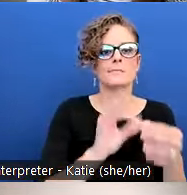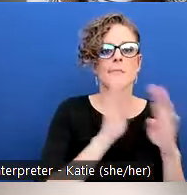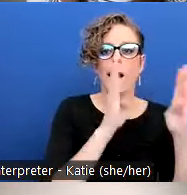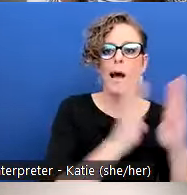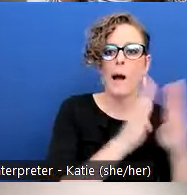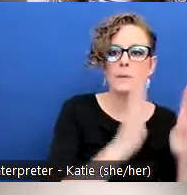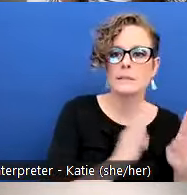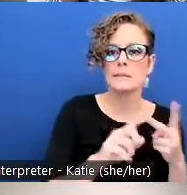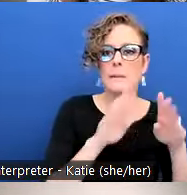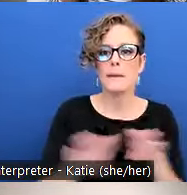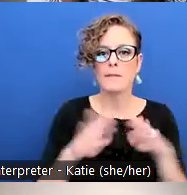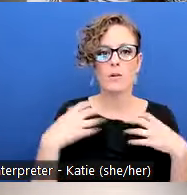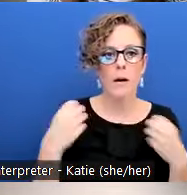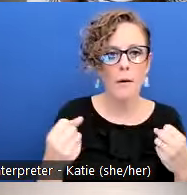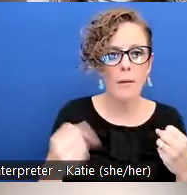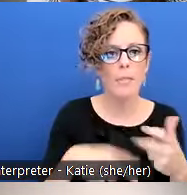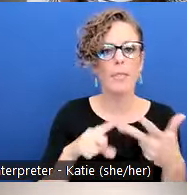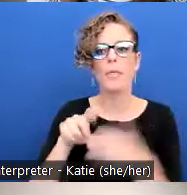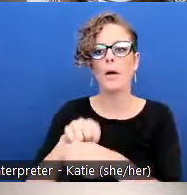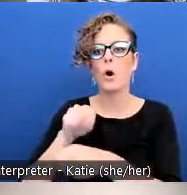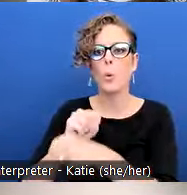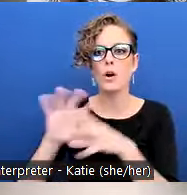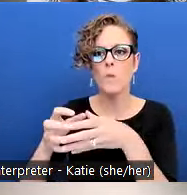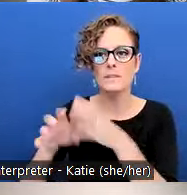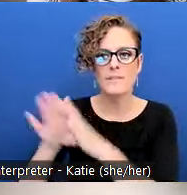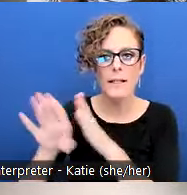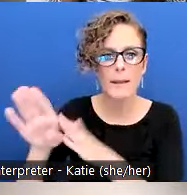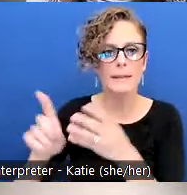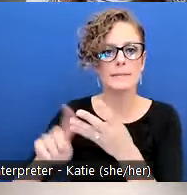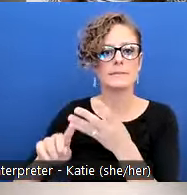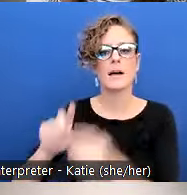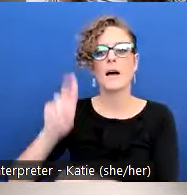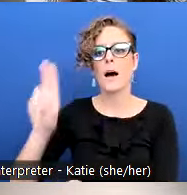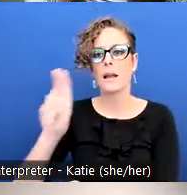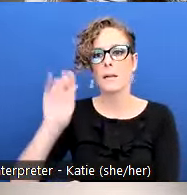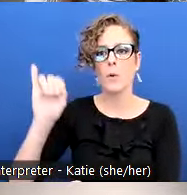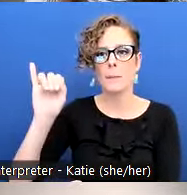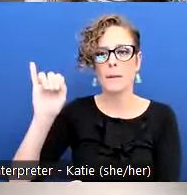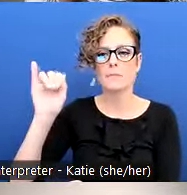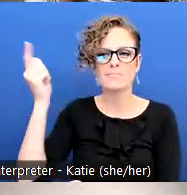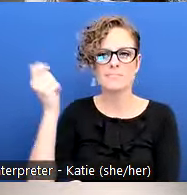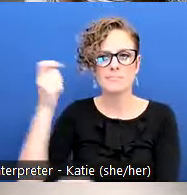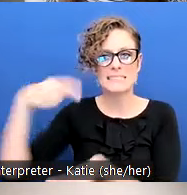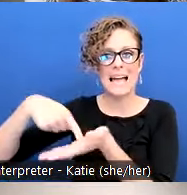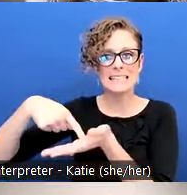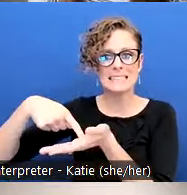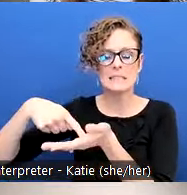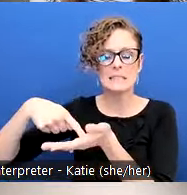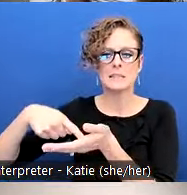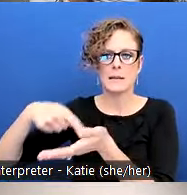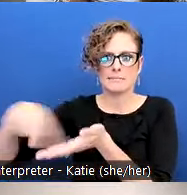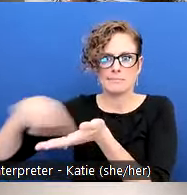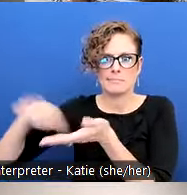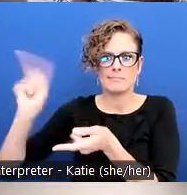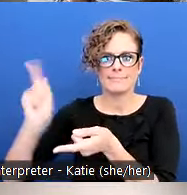behavioral health and workforce development, paying down unemployment insurance debt. And our main